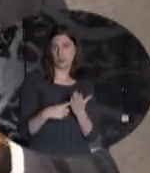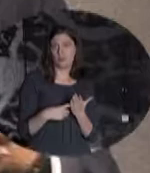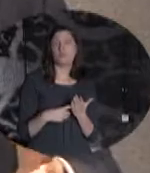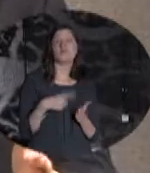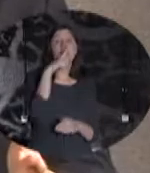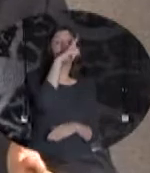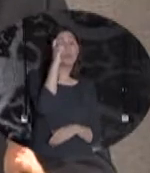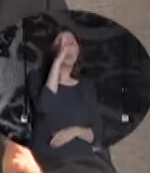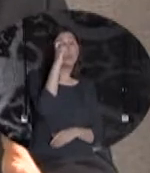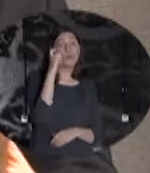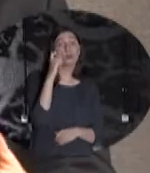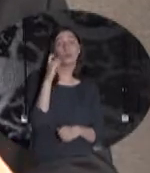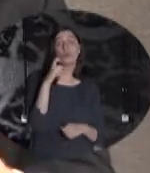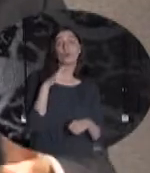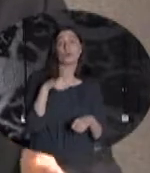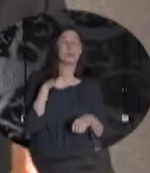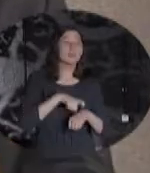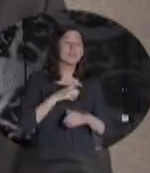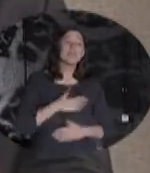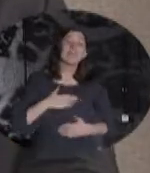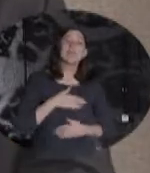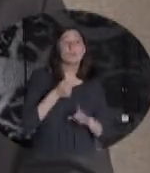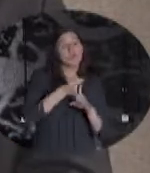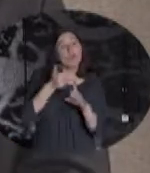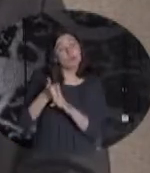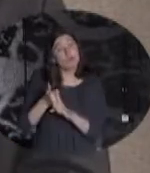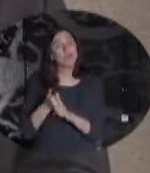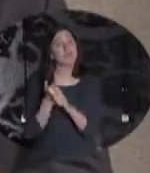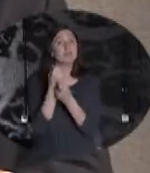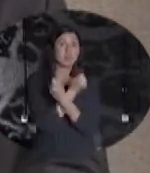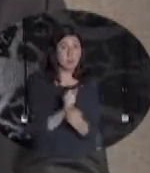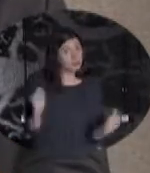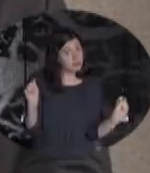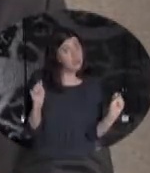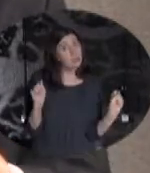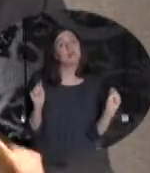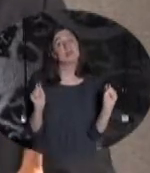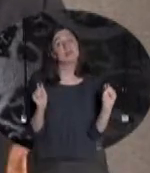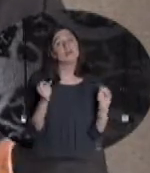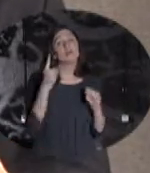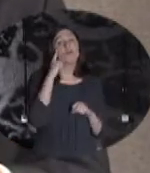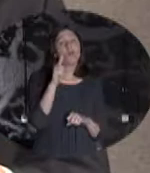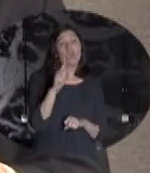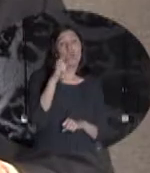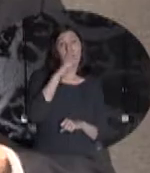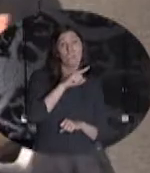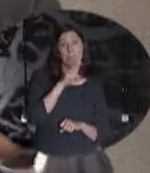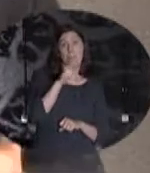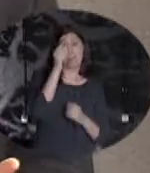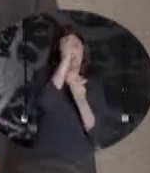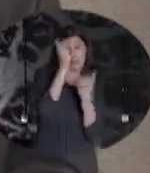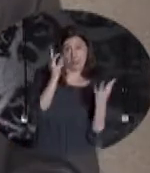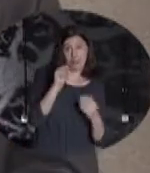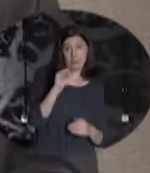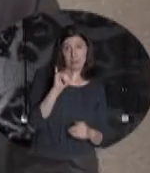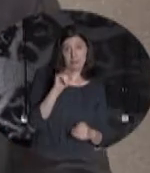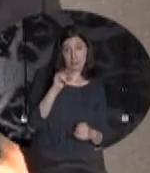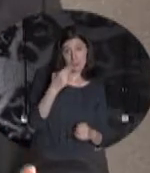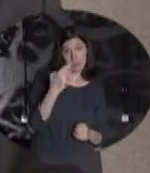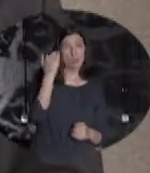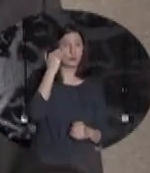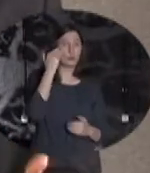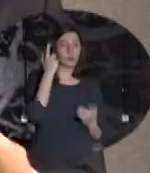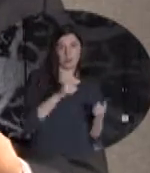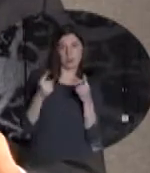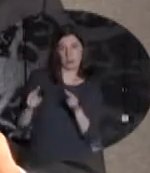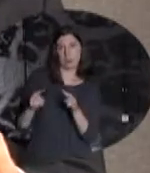summer is a time to enjoy yourself and to be safe. And I guess in terms of myths, it's more about just know what you're getting yourself into and do your